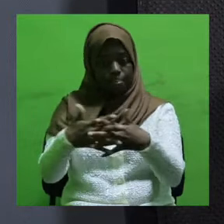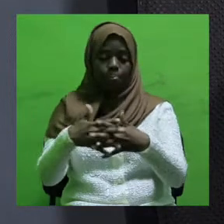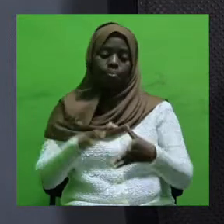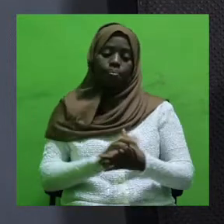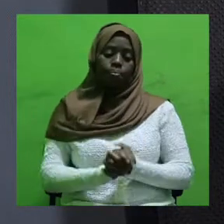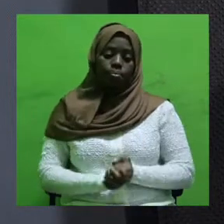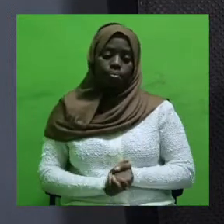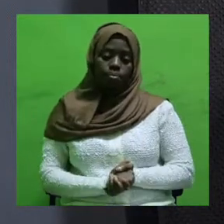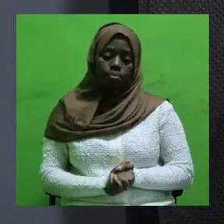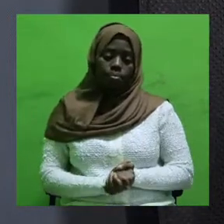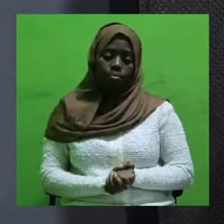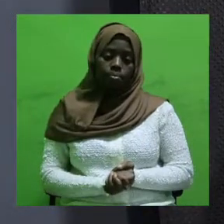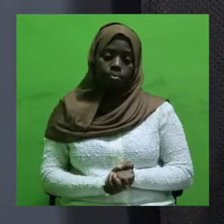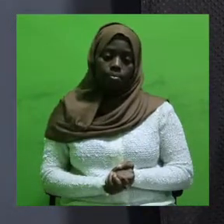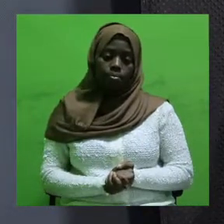answer questions like these.